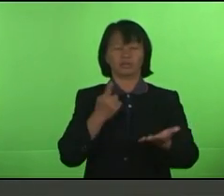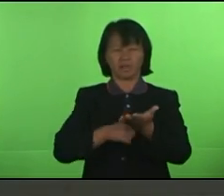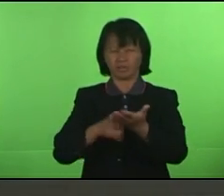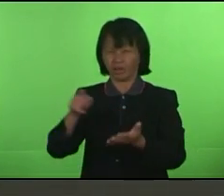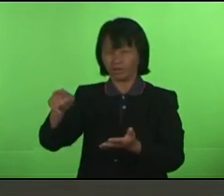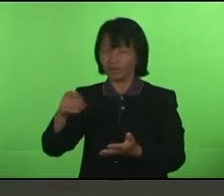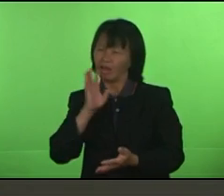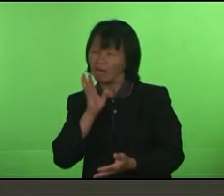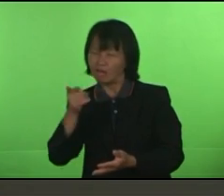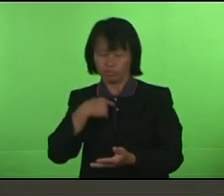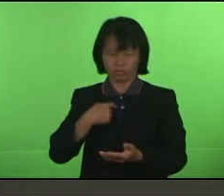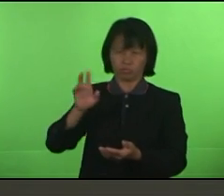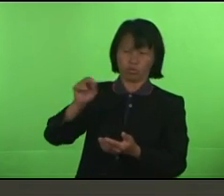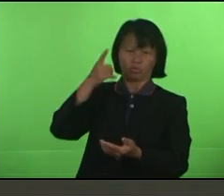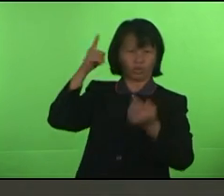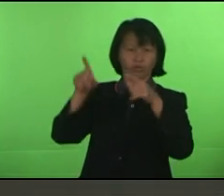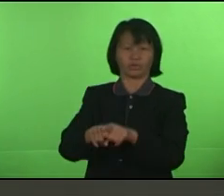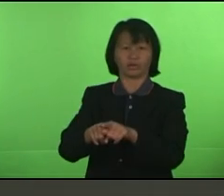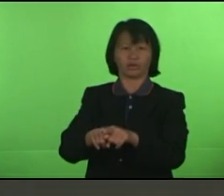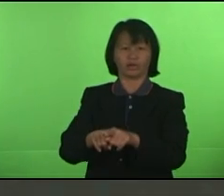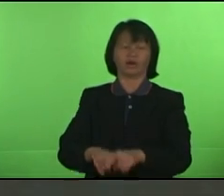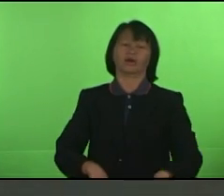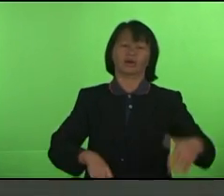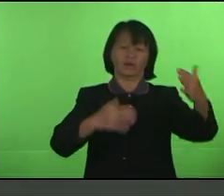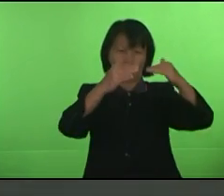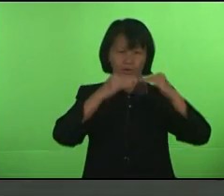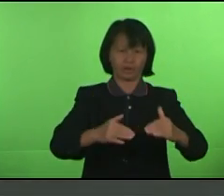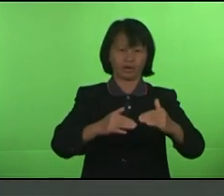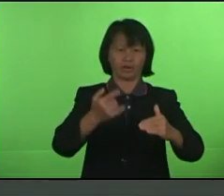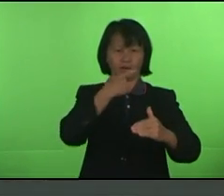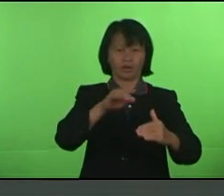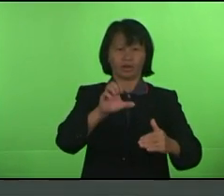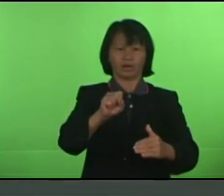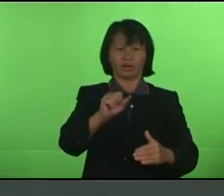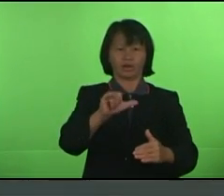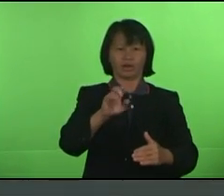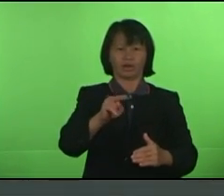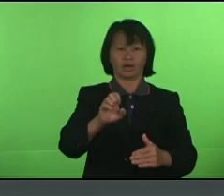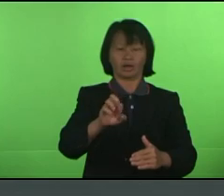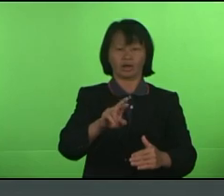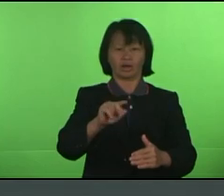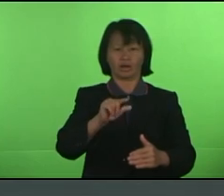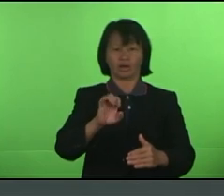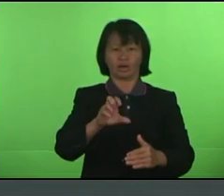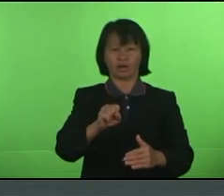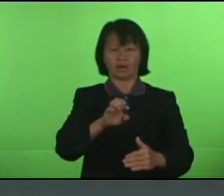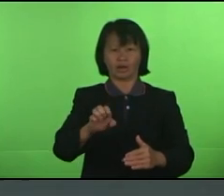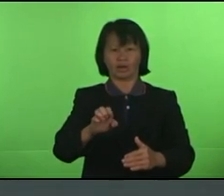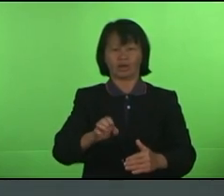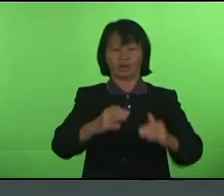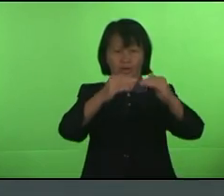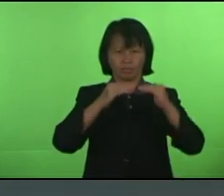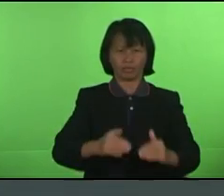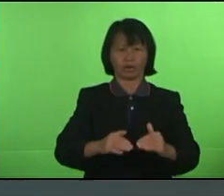but let's see what else he says. Synergize and sharpen the saw. Ah, this is very nice. Sharpen the saw. You